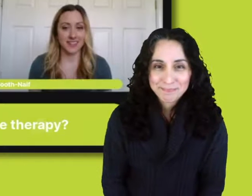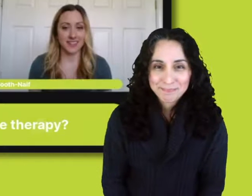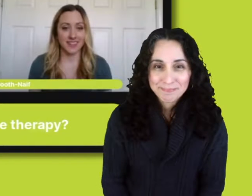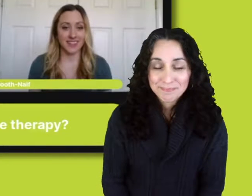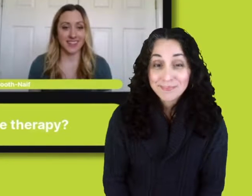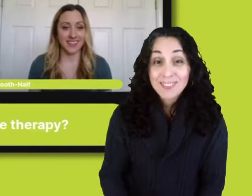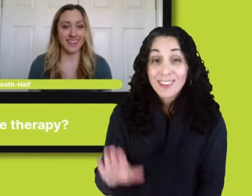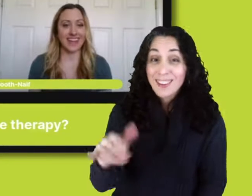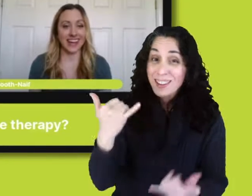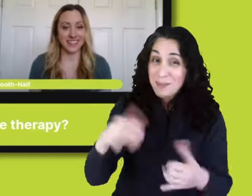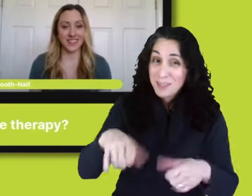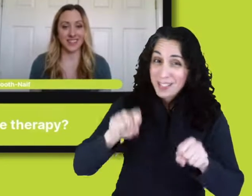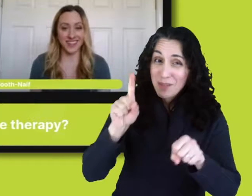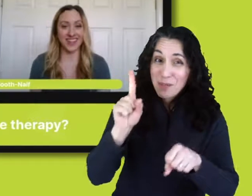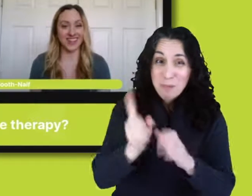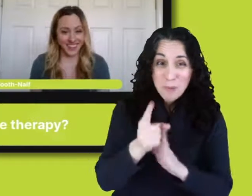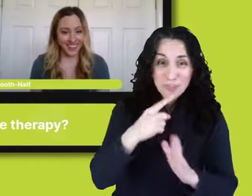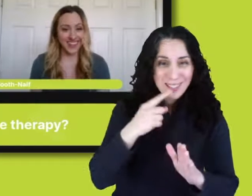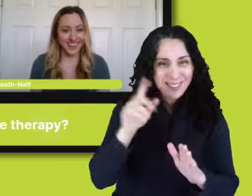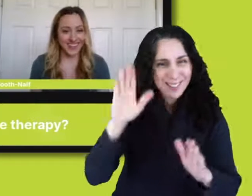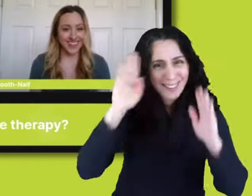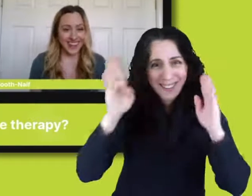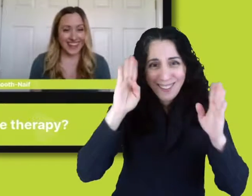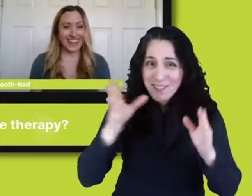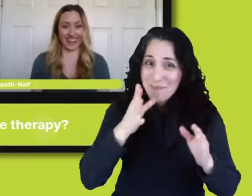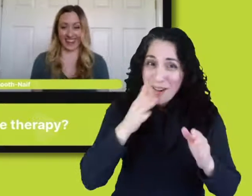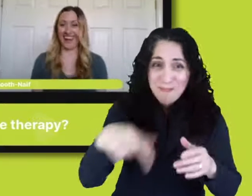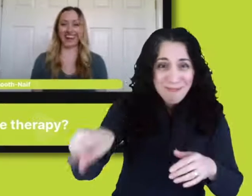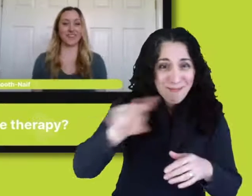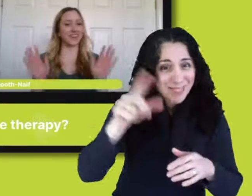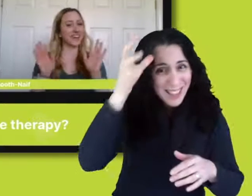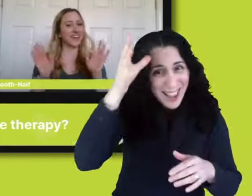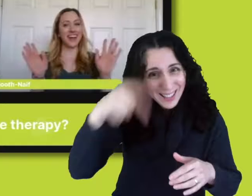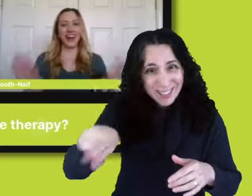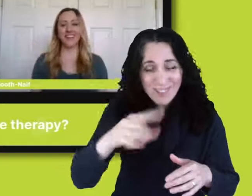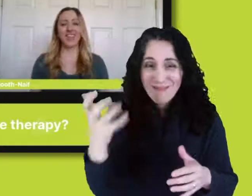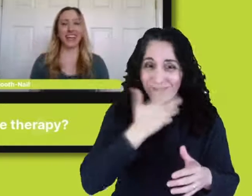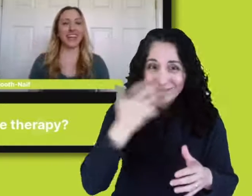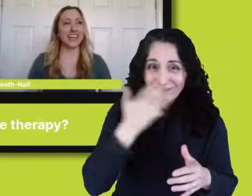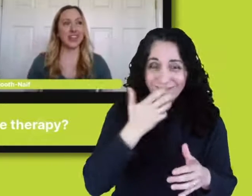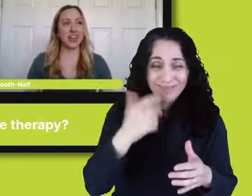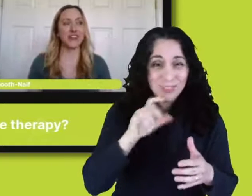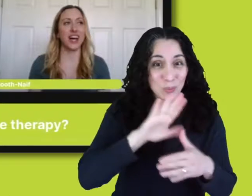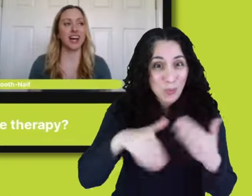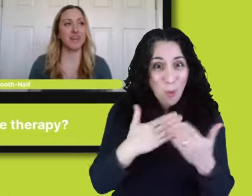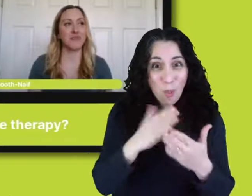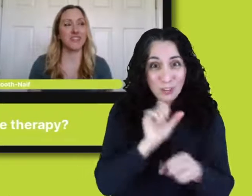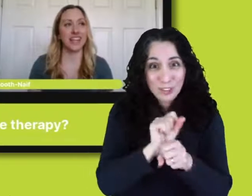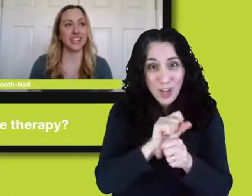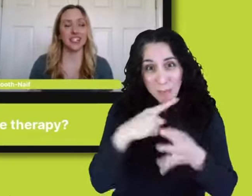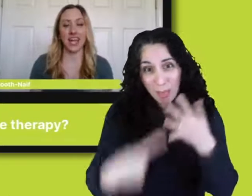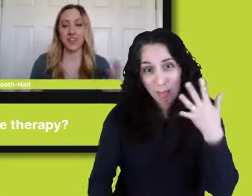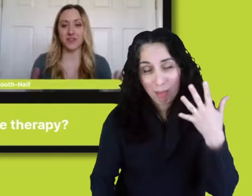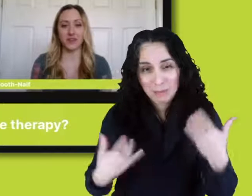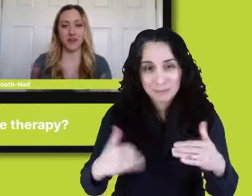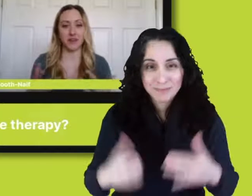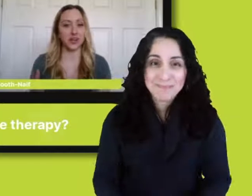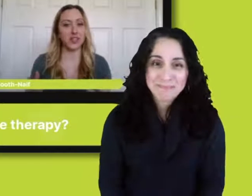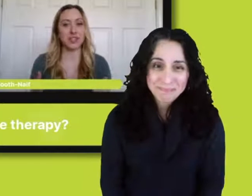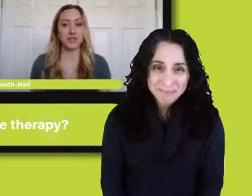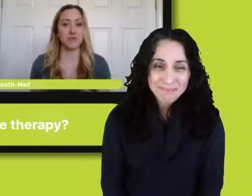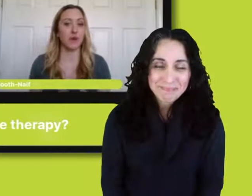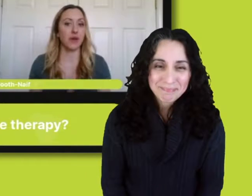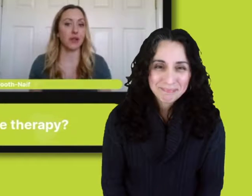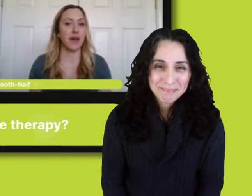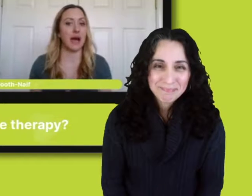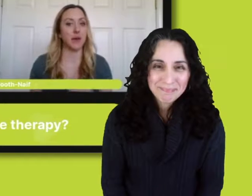you're awesome now and all the time. Yeah, I'm like, and it's just kind of now